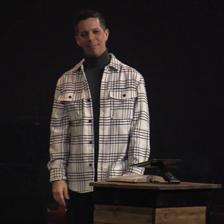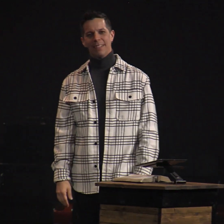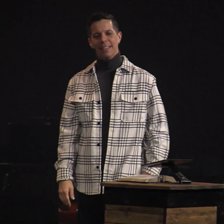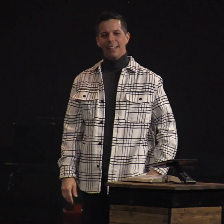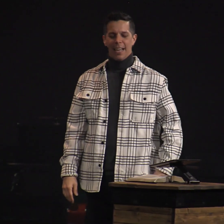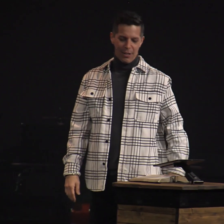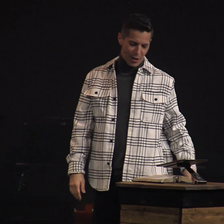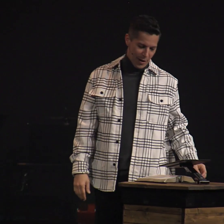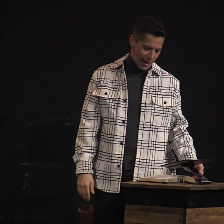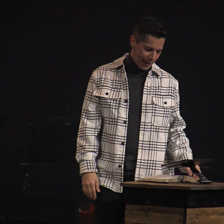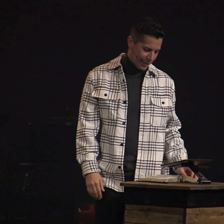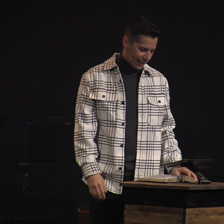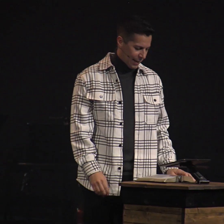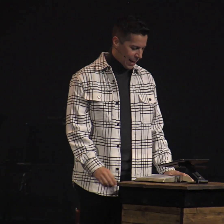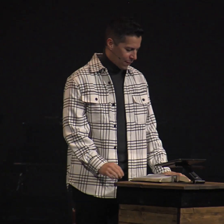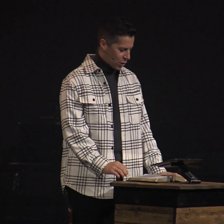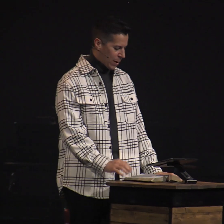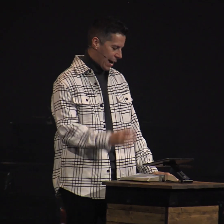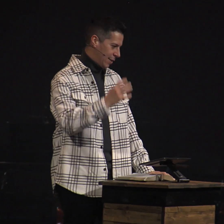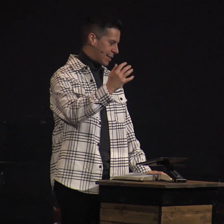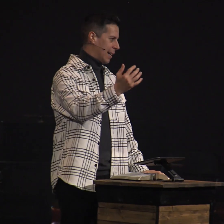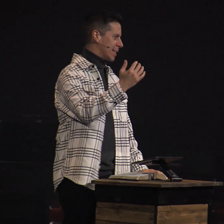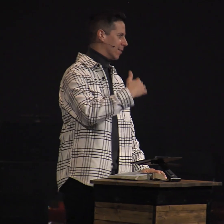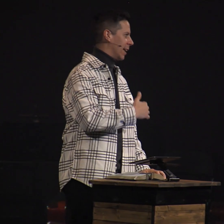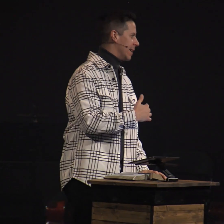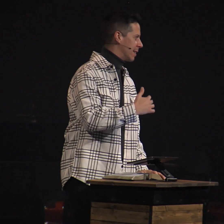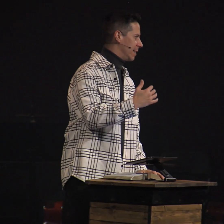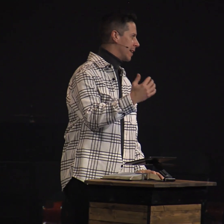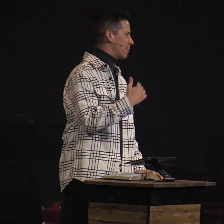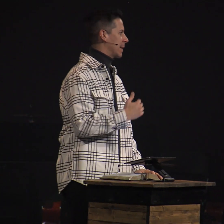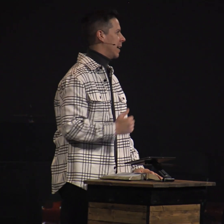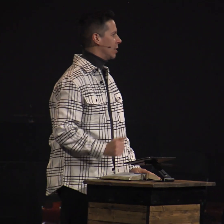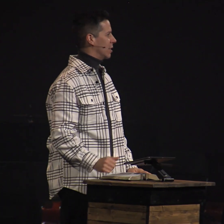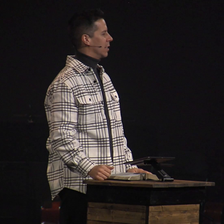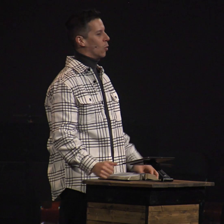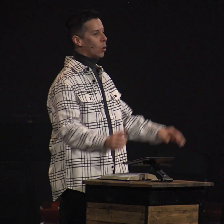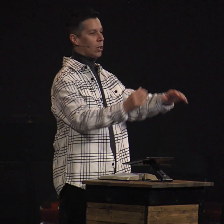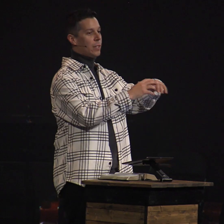got. And you know, I think a lot of us, we have these kinds of lights and these